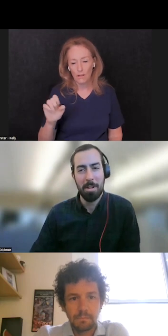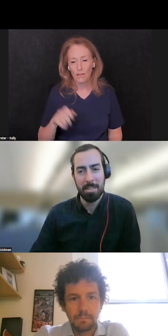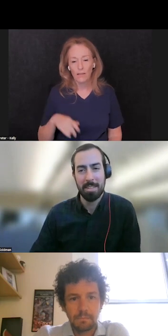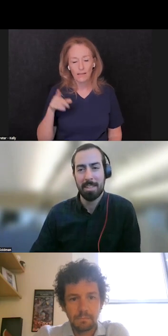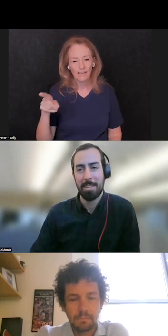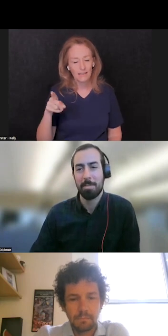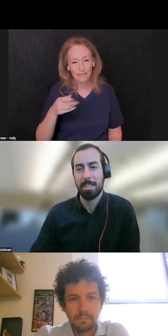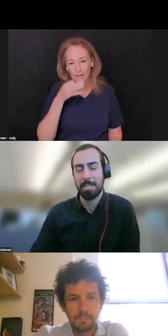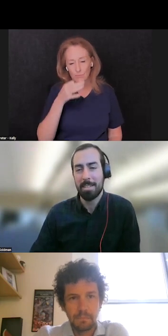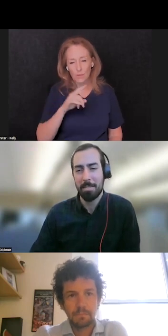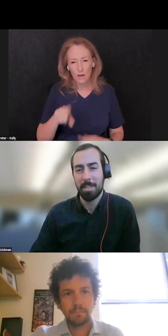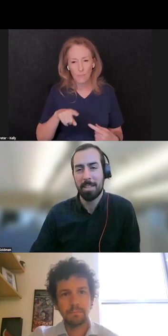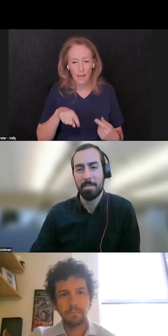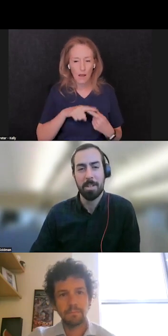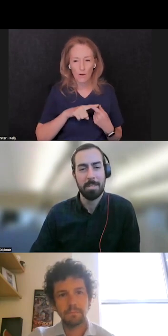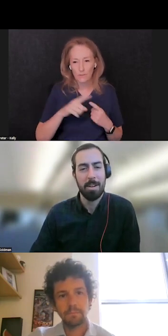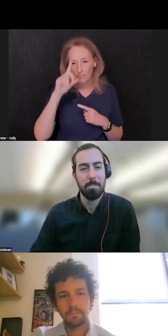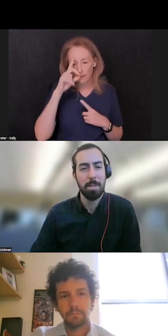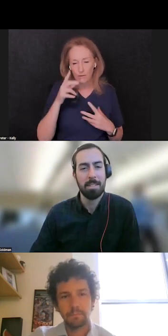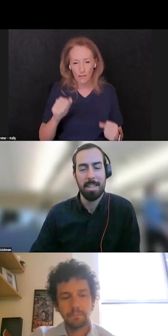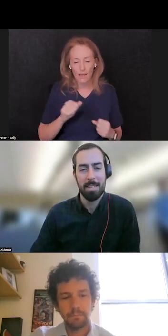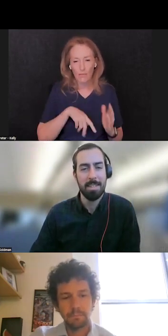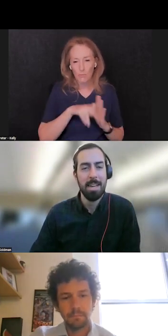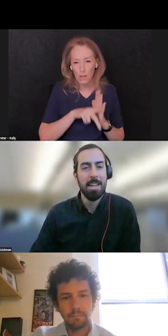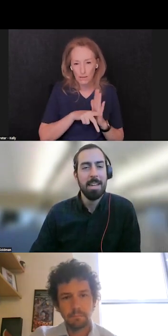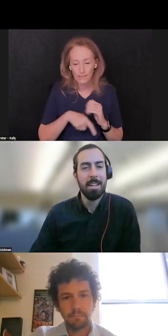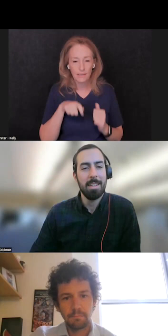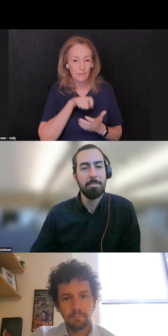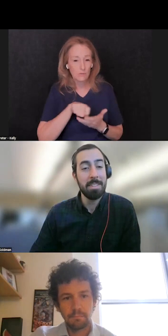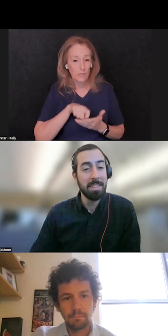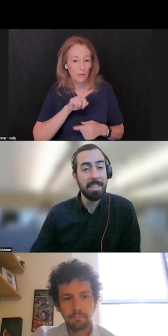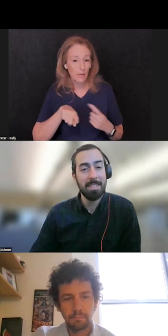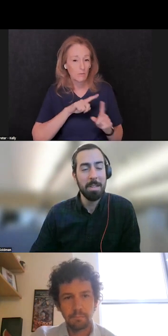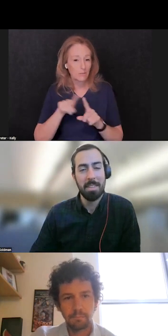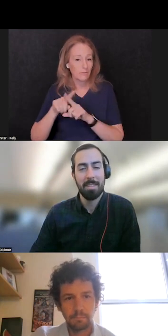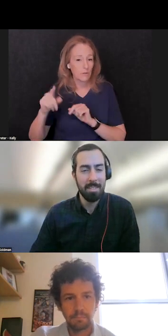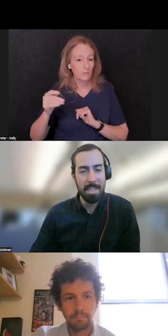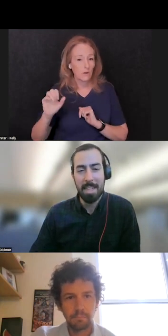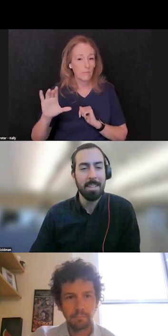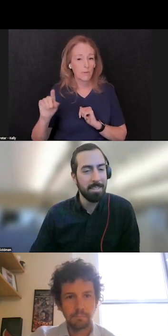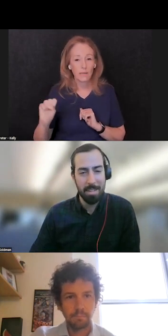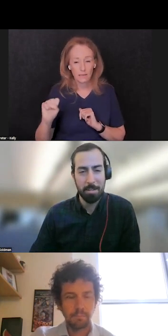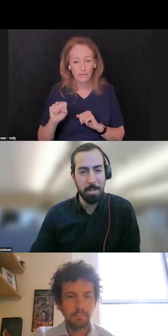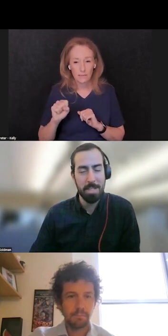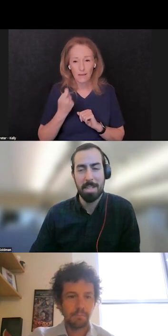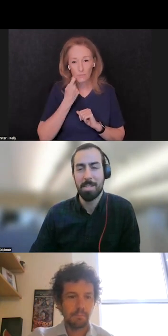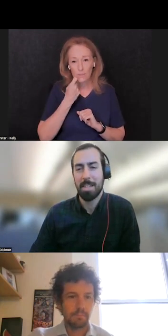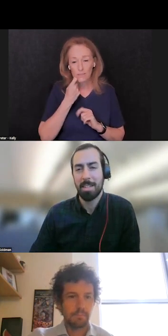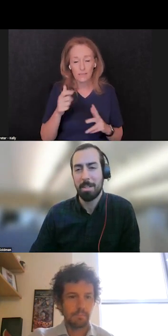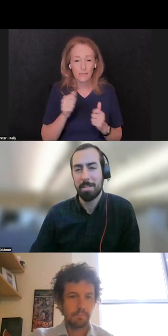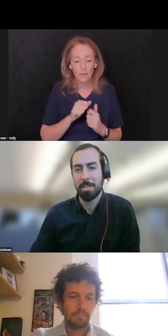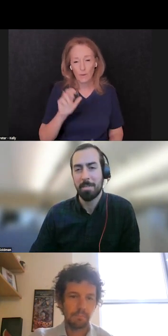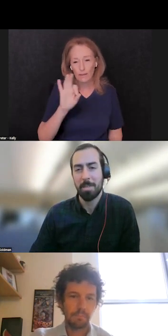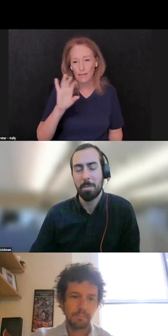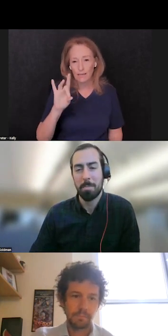health policy. He's written extensively on various topics, and recently with 988 gaining so much attention